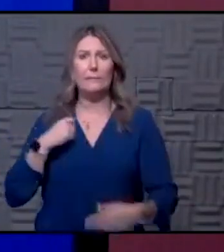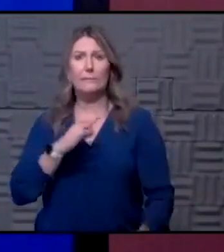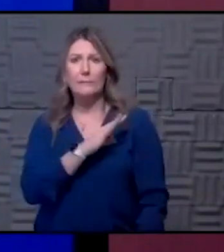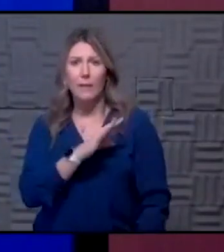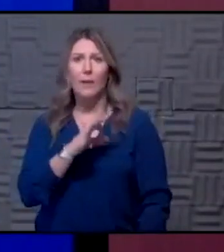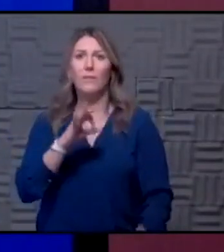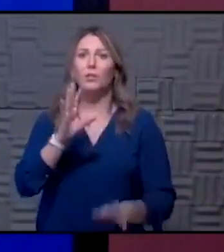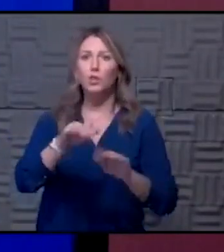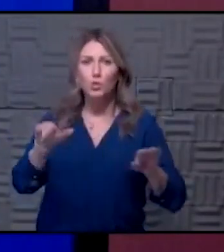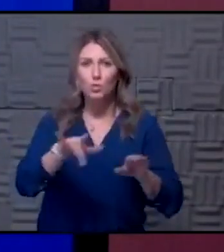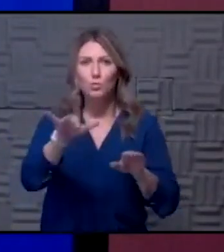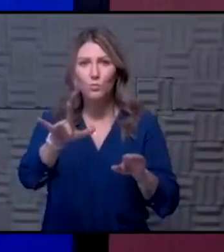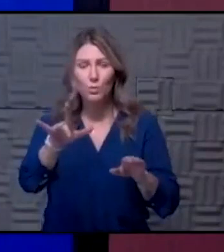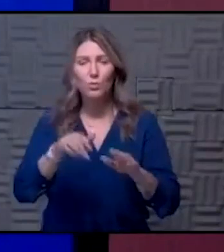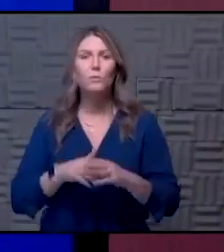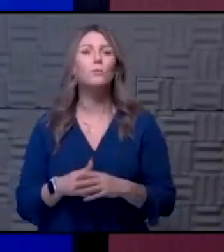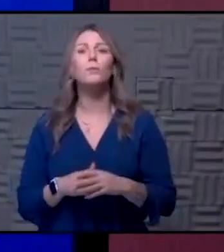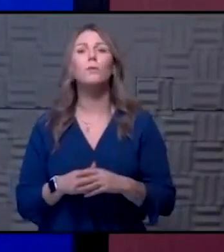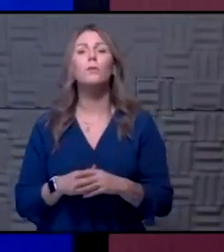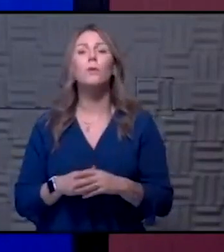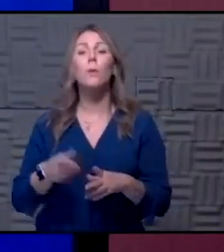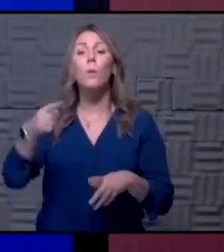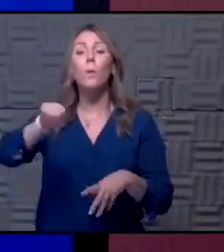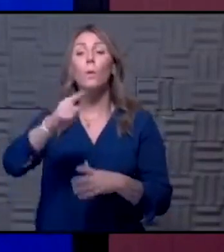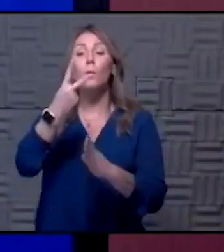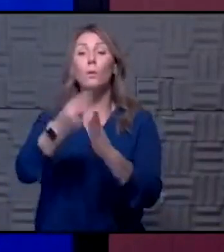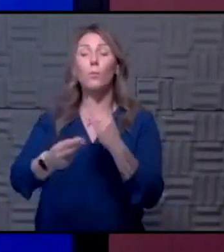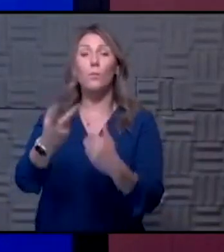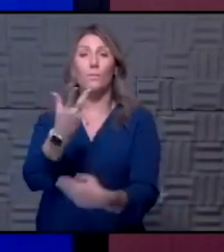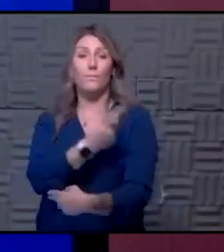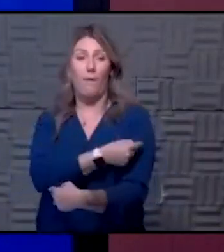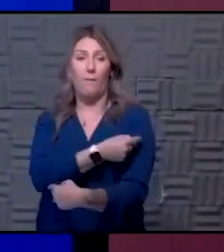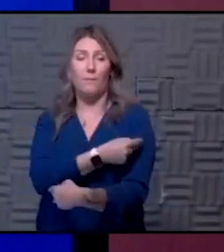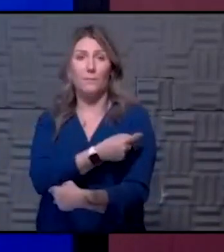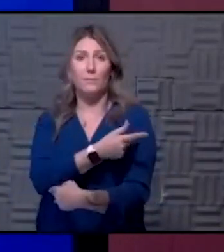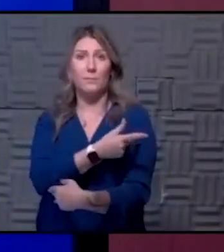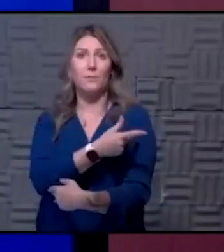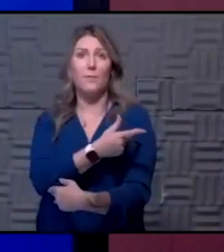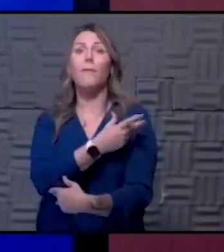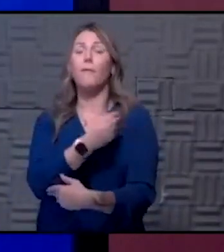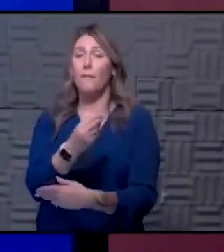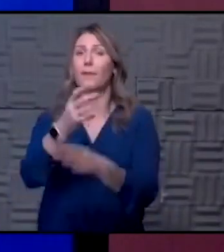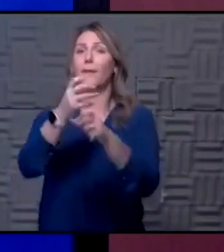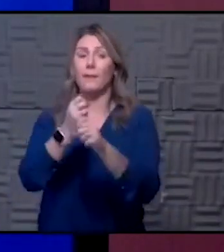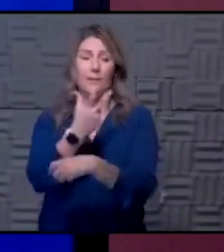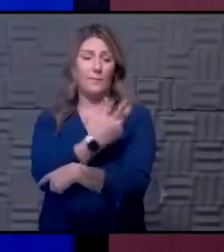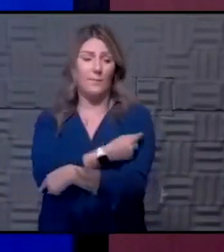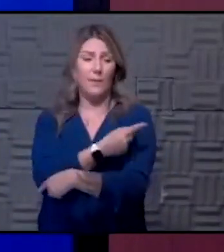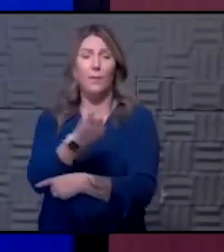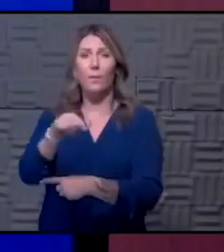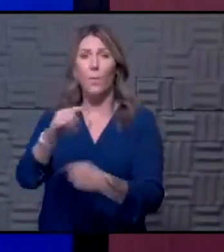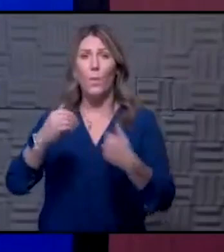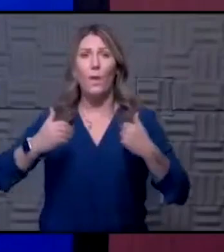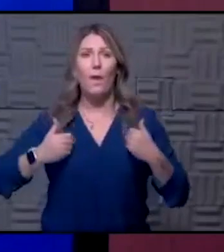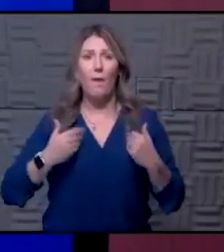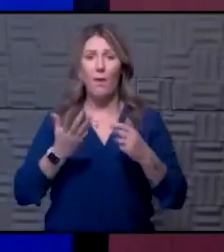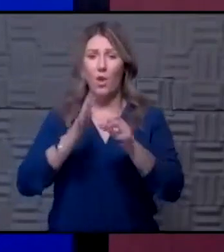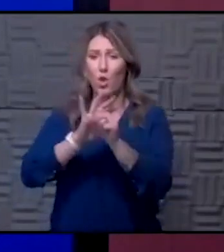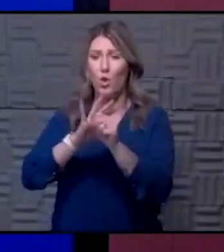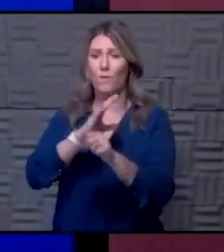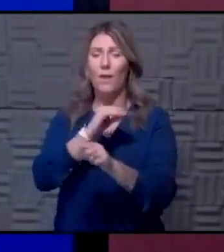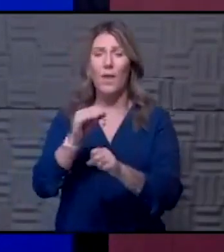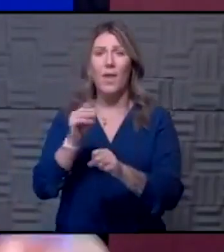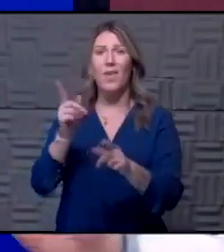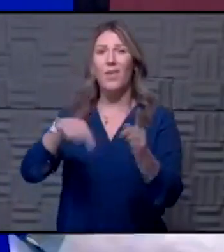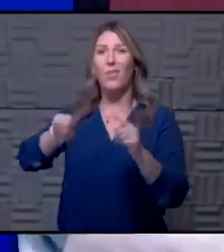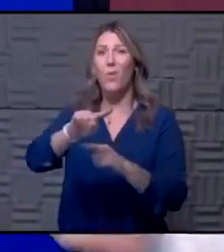Children's how even those who are both vaccinated, that getting vaccinated helped those that had COVID as well as who didn't